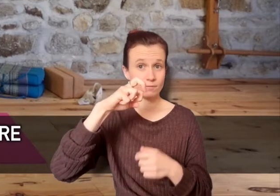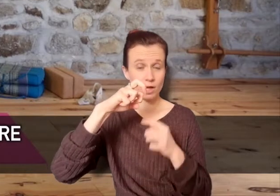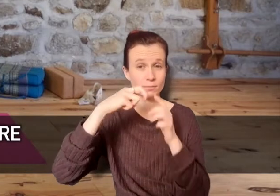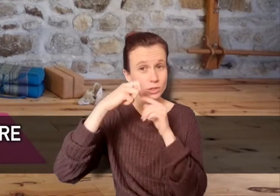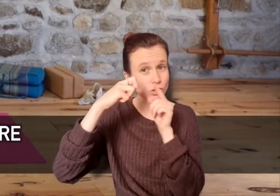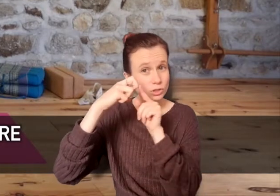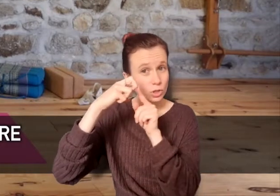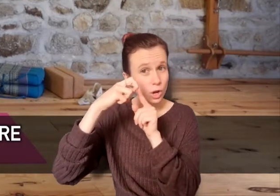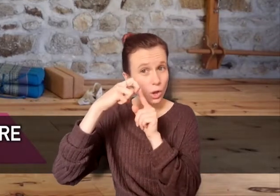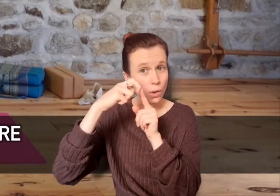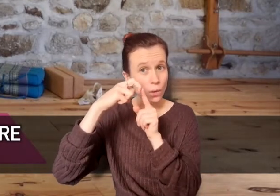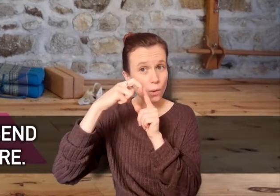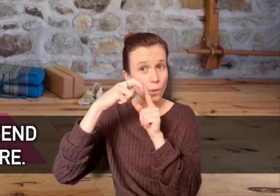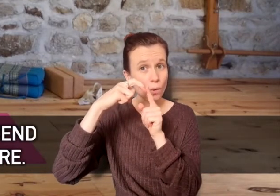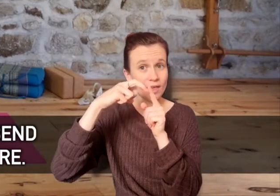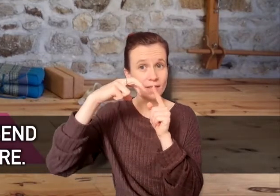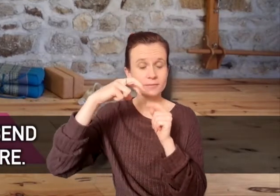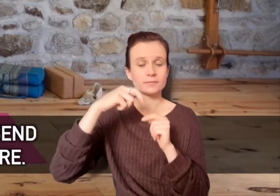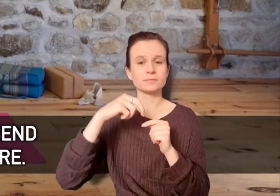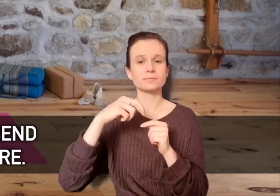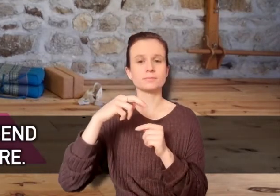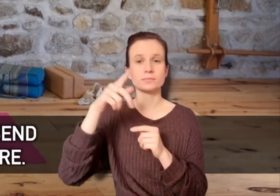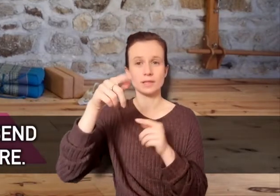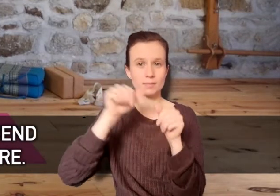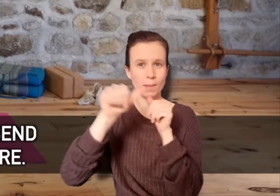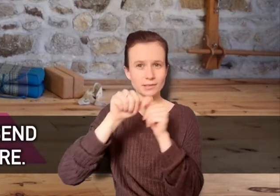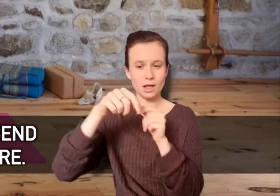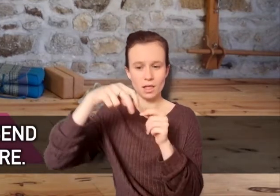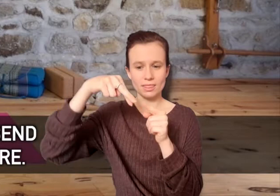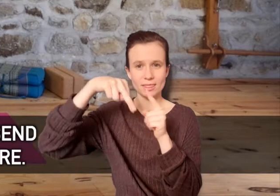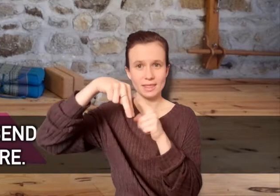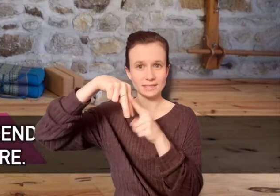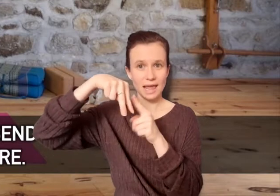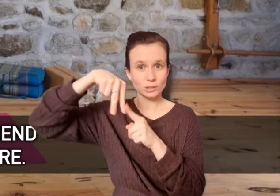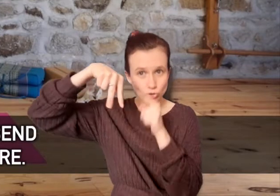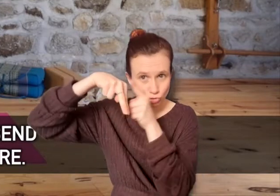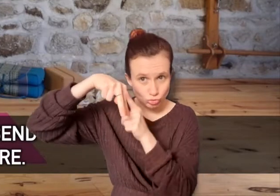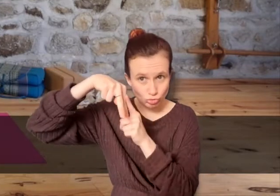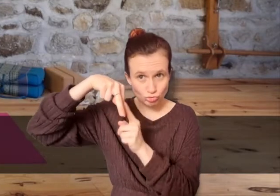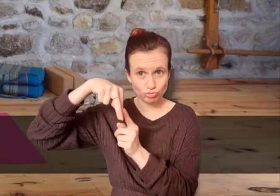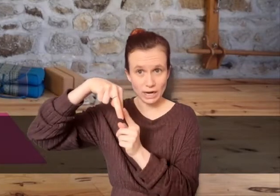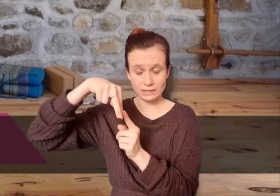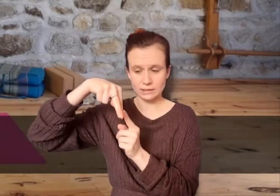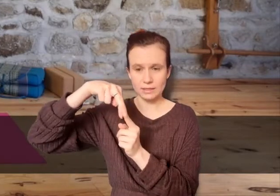point where you have to collapse, yeah? I'd rather have you keep a little bend in this leg and a straight leg here.